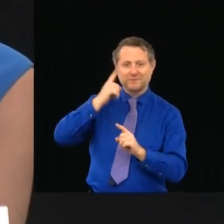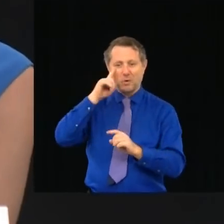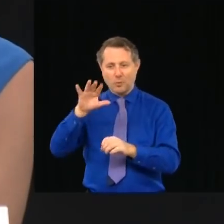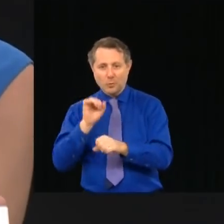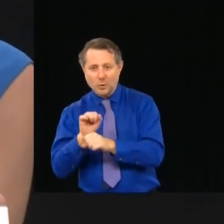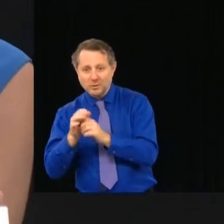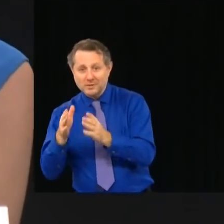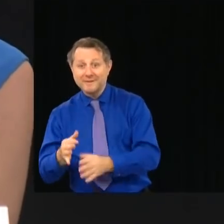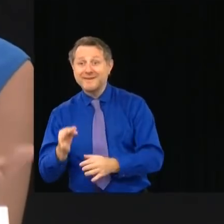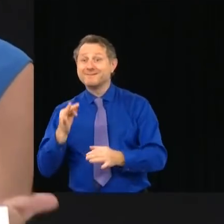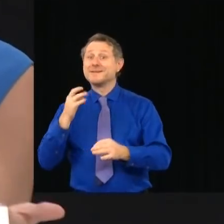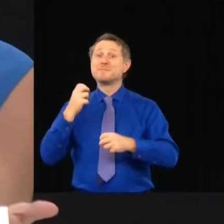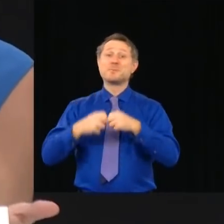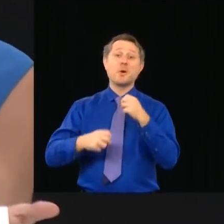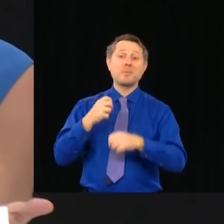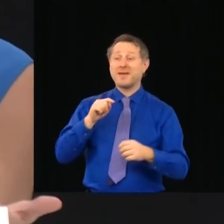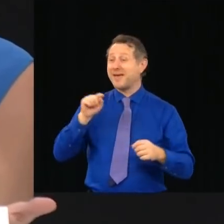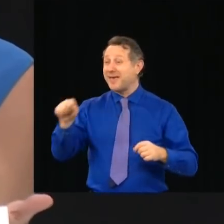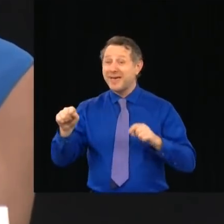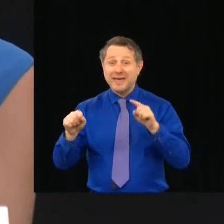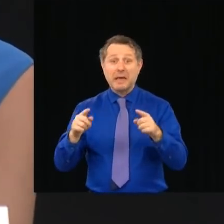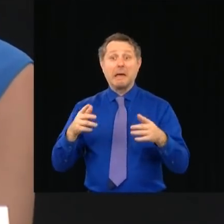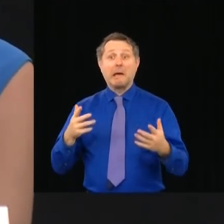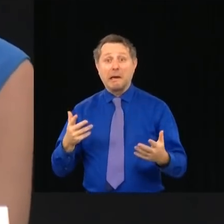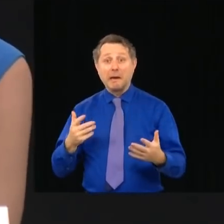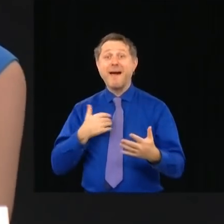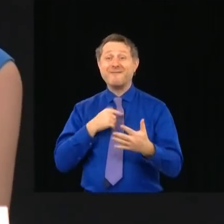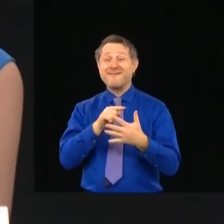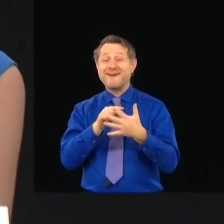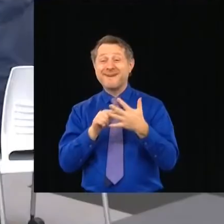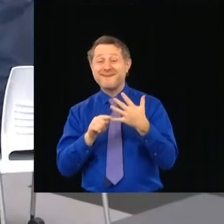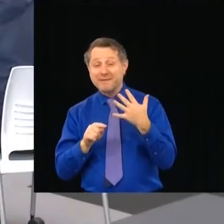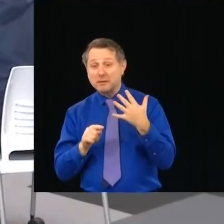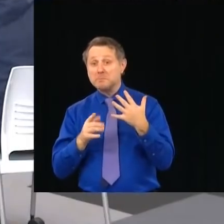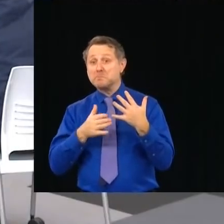end, then you have the plan that they said that they were going to adhere to, and it's a way to hold them accountable.